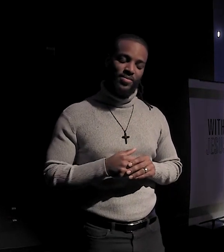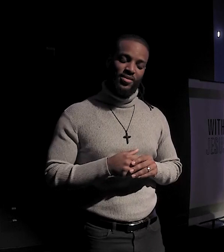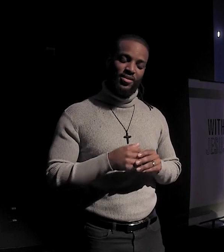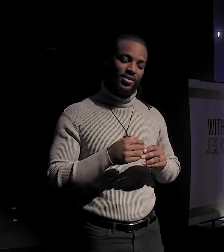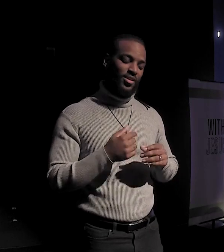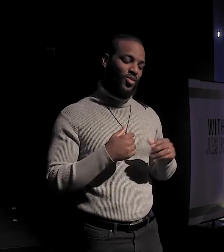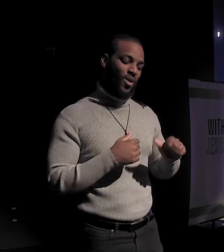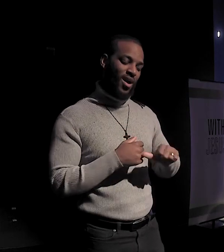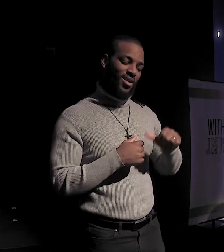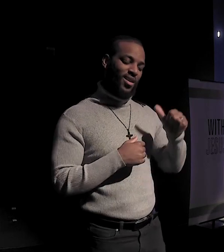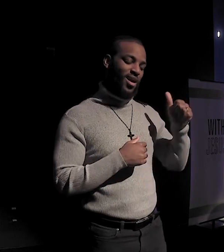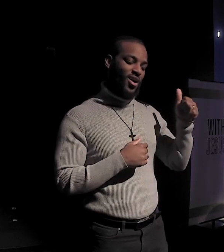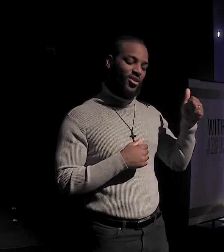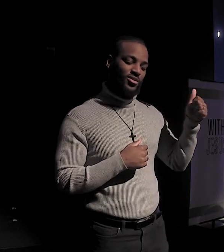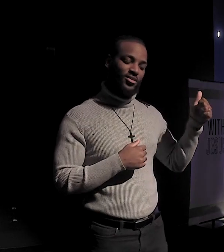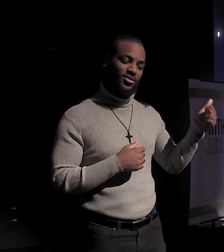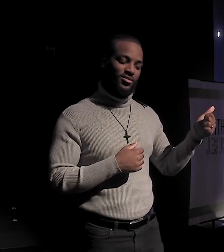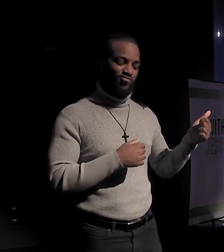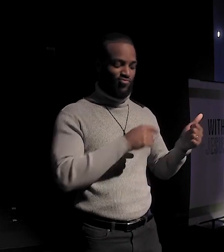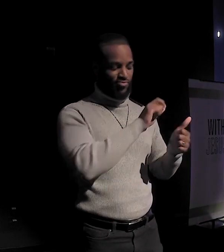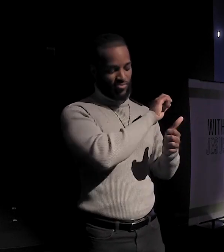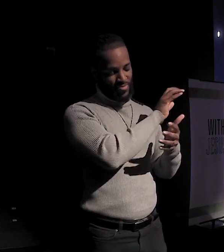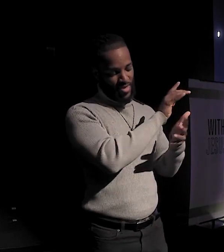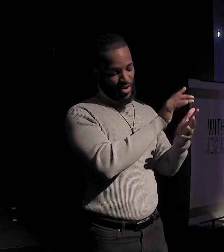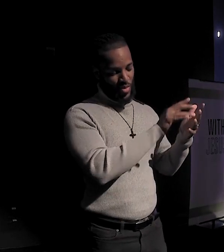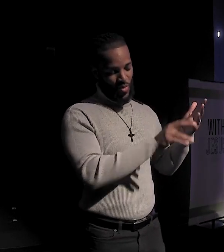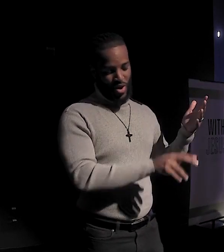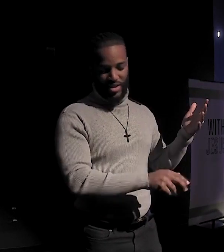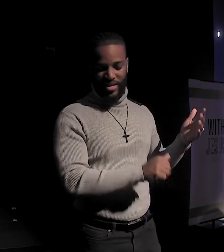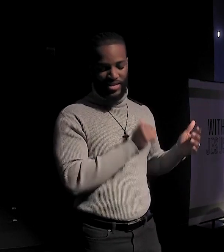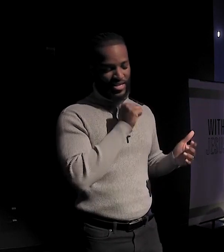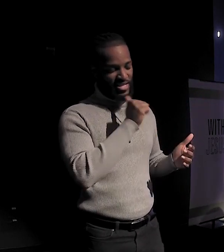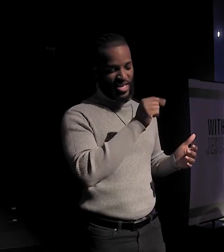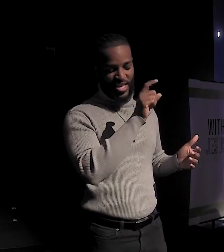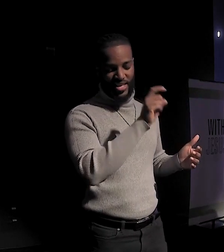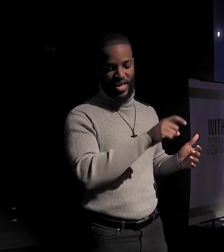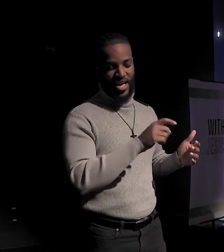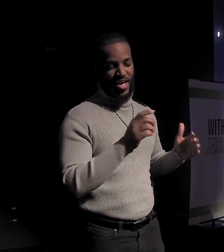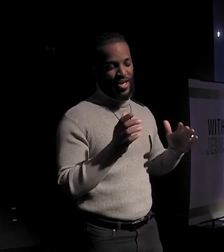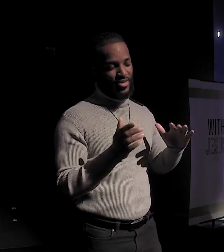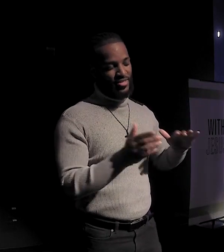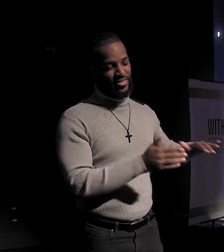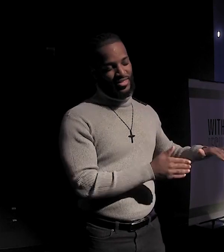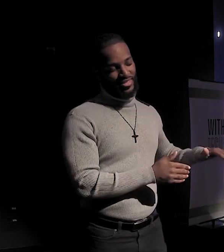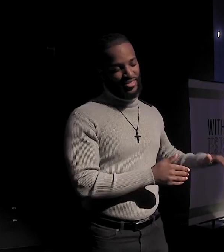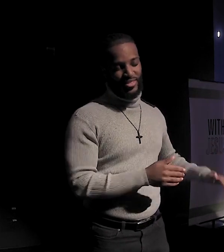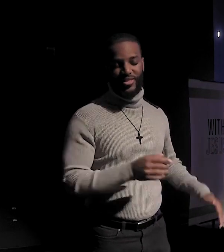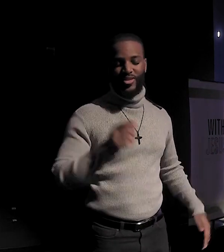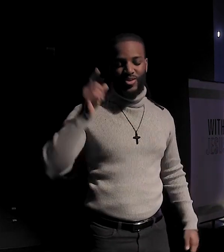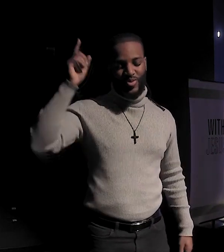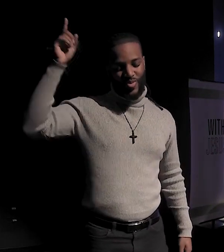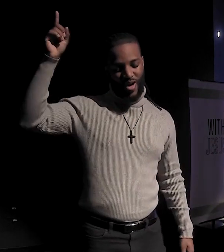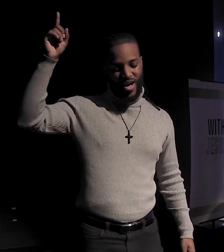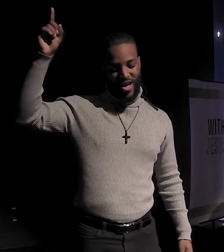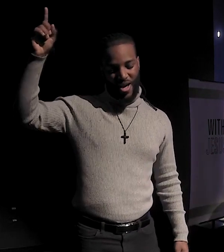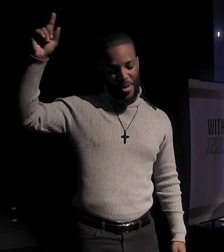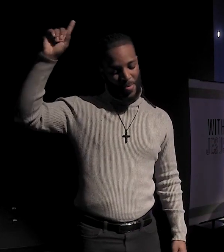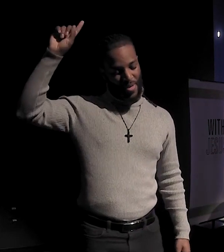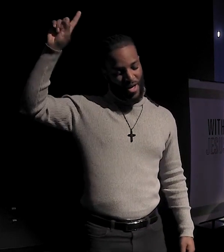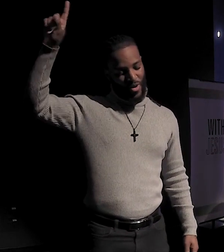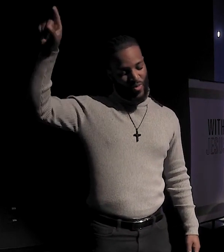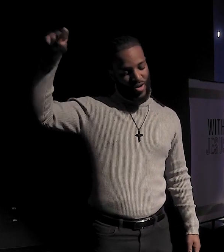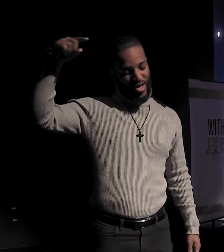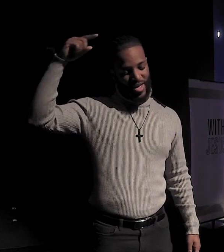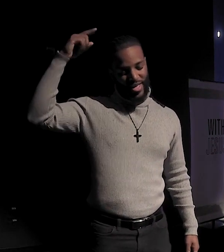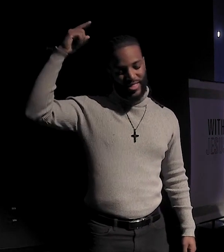I don't want anyone else. I don't need anything else. You